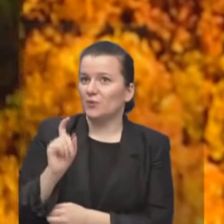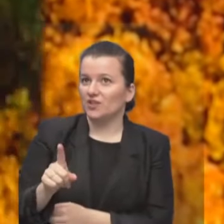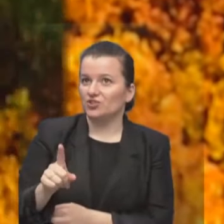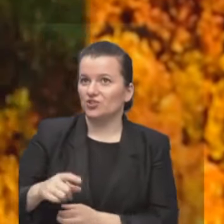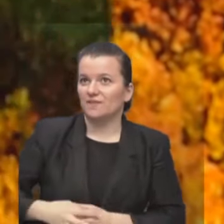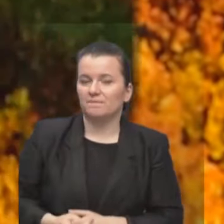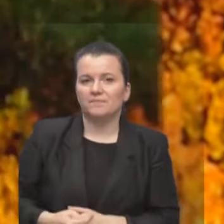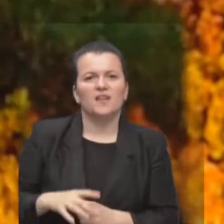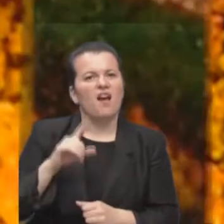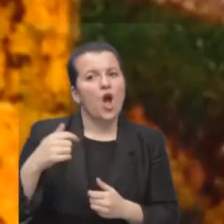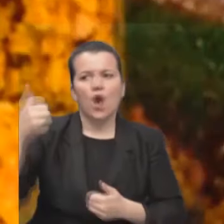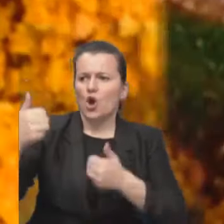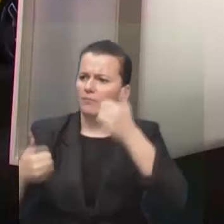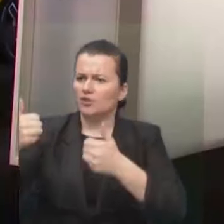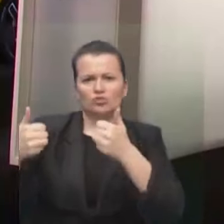the competition.